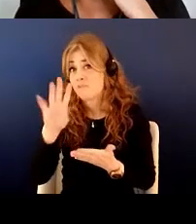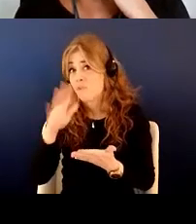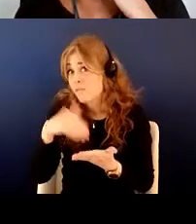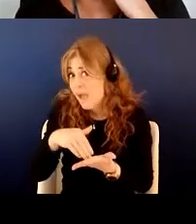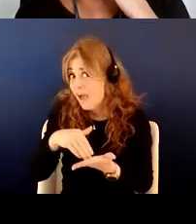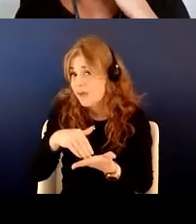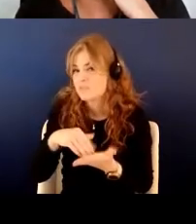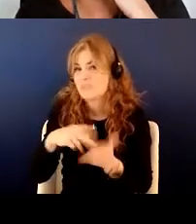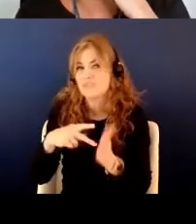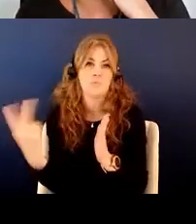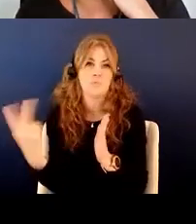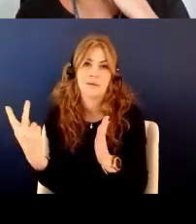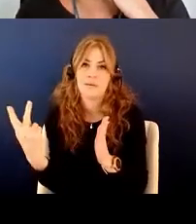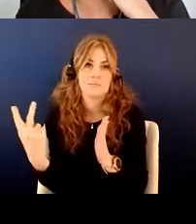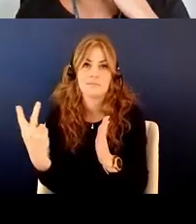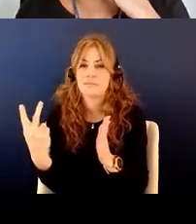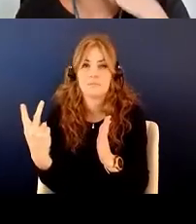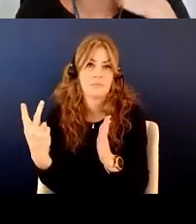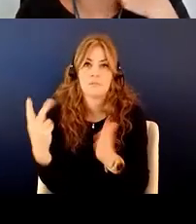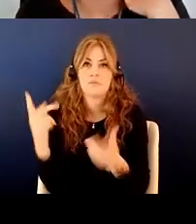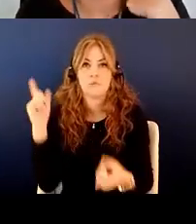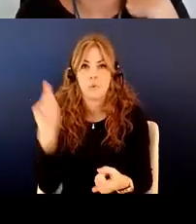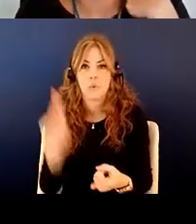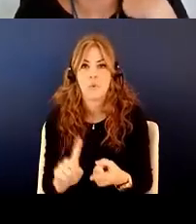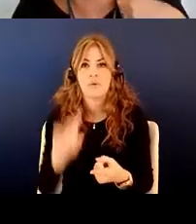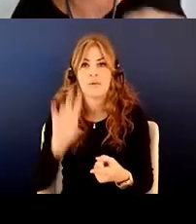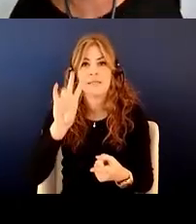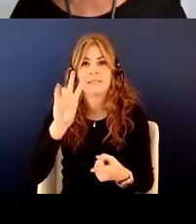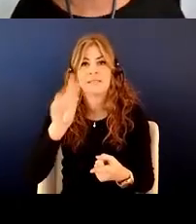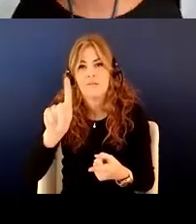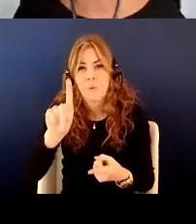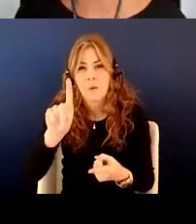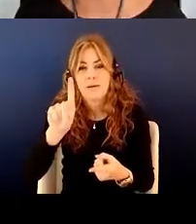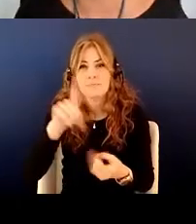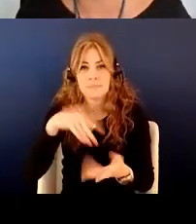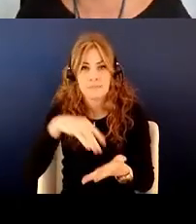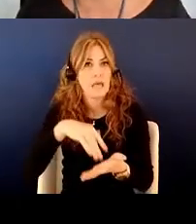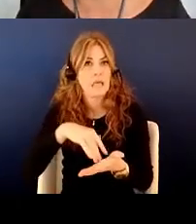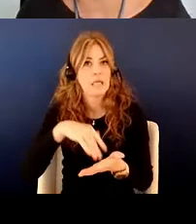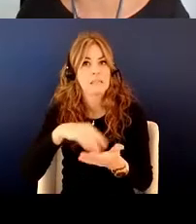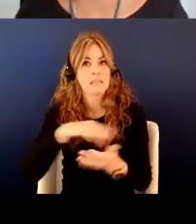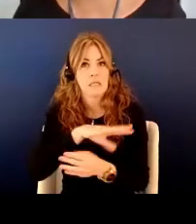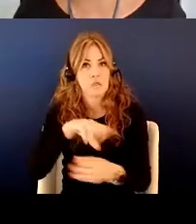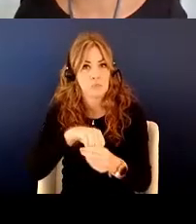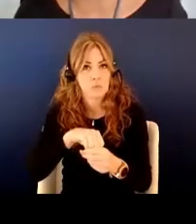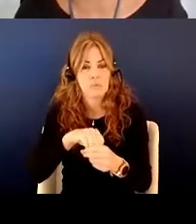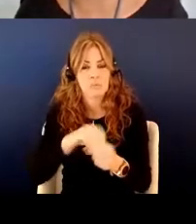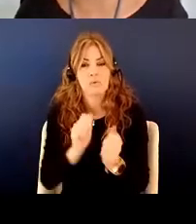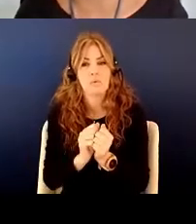were duplicates, and eventually they got down to 71 studies included in their